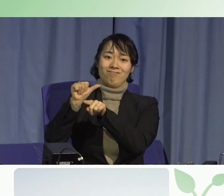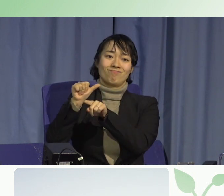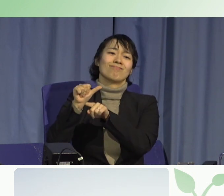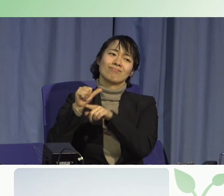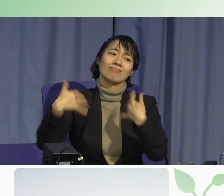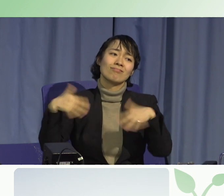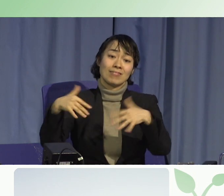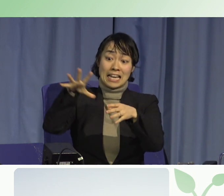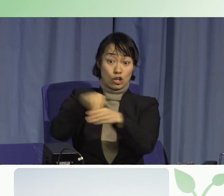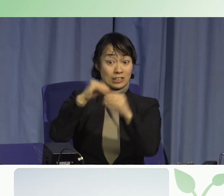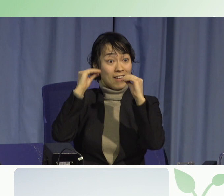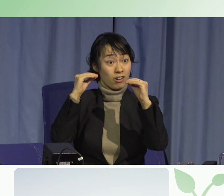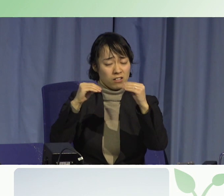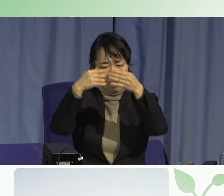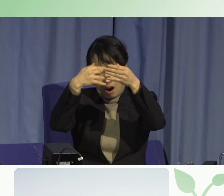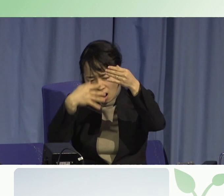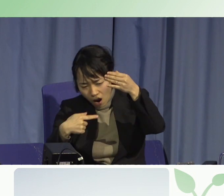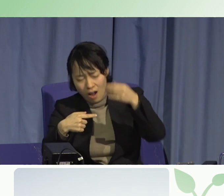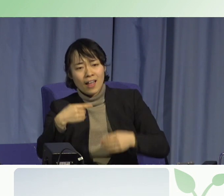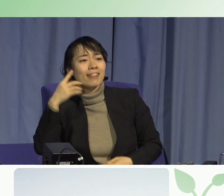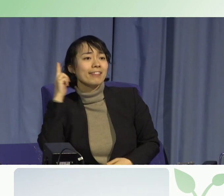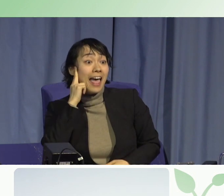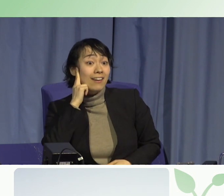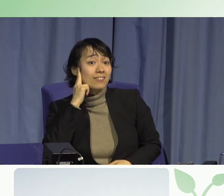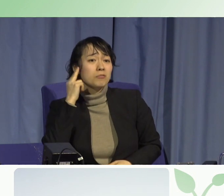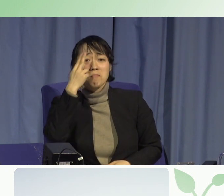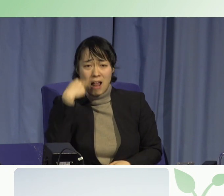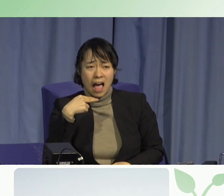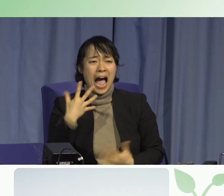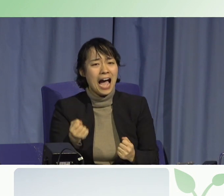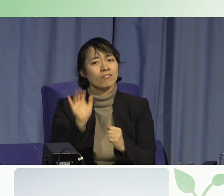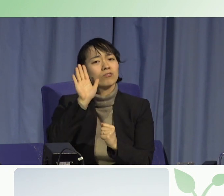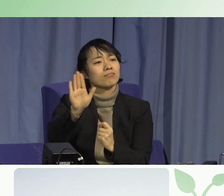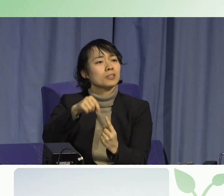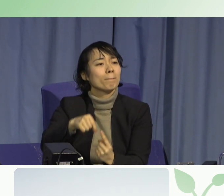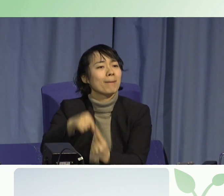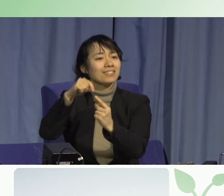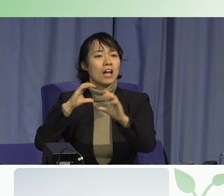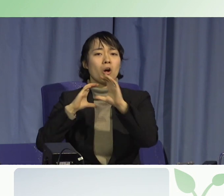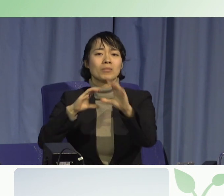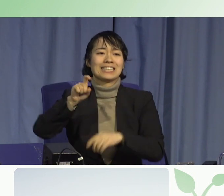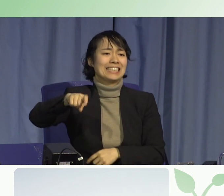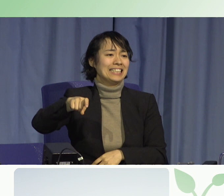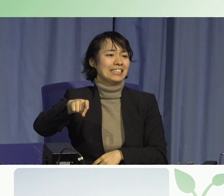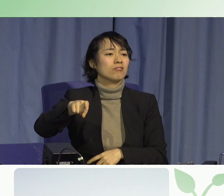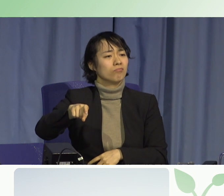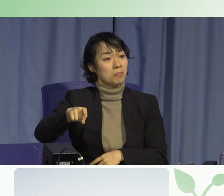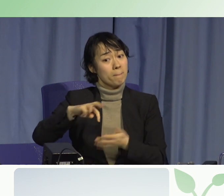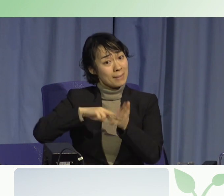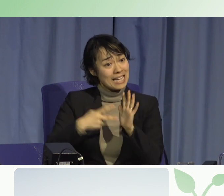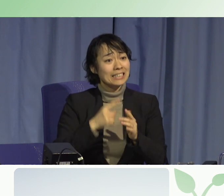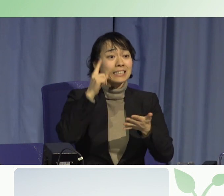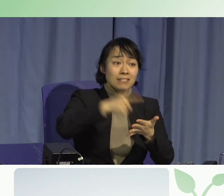that in the Salamanca Declarations, it says inclusive education, one is deaf and blind people have a